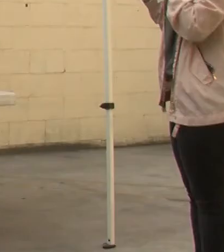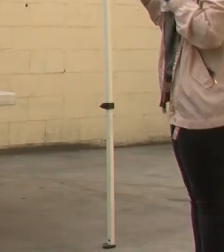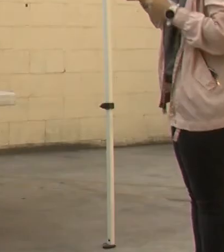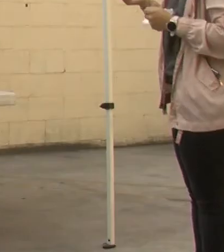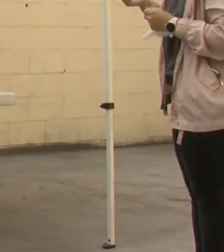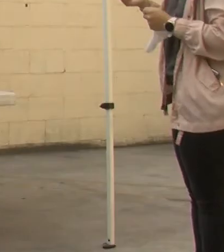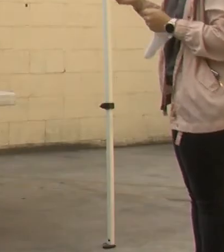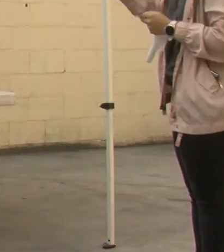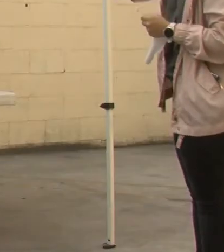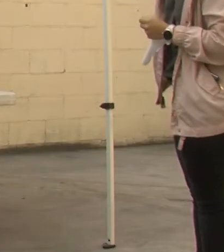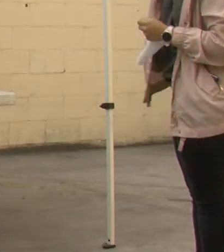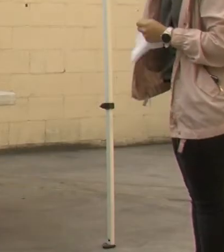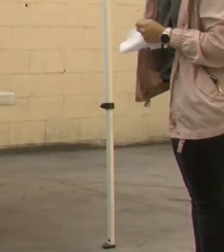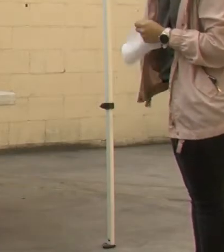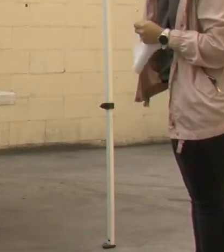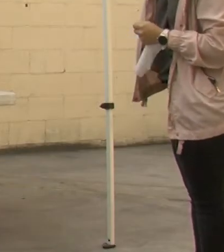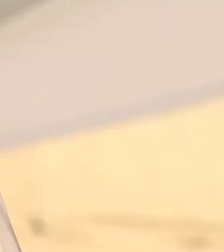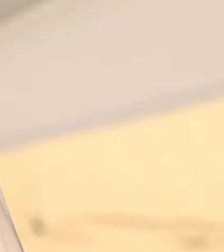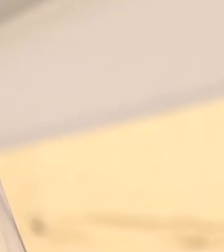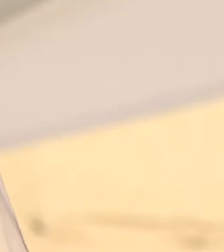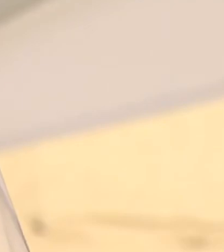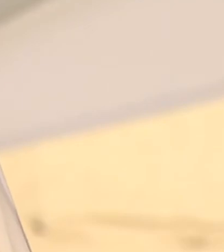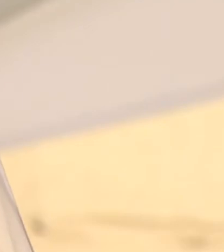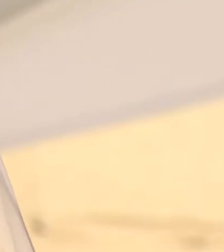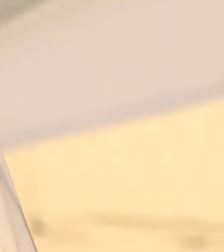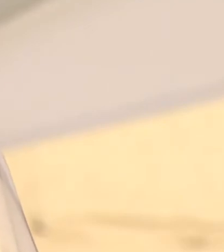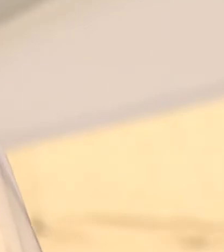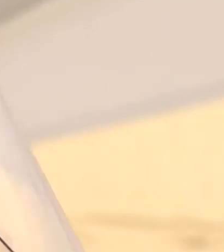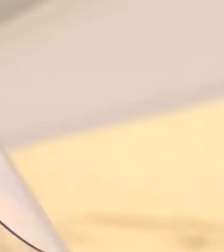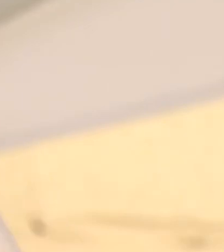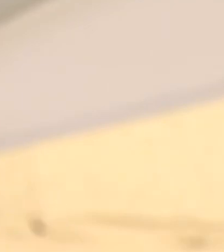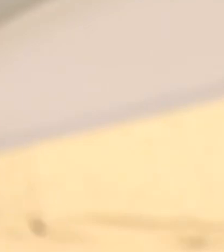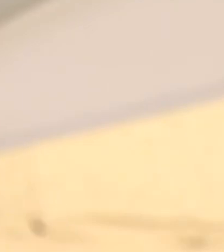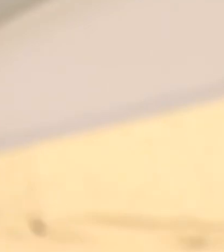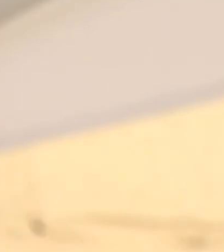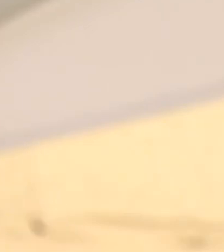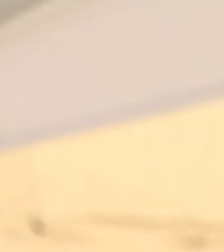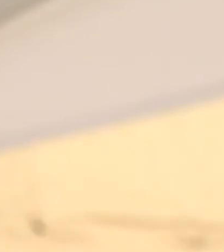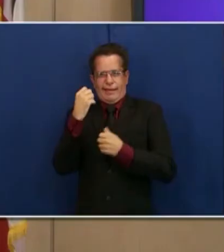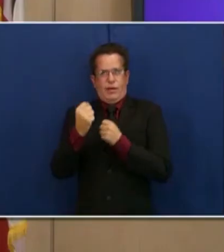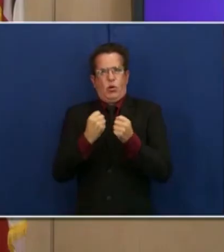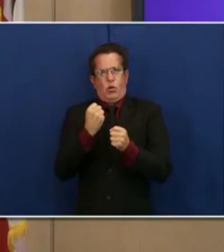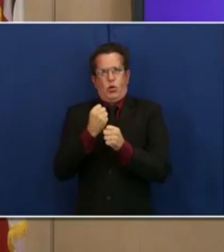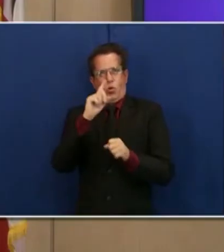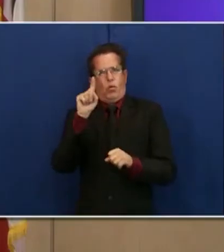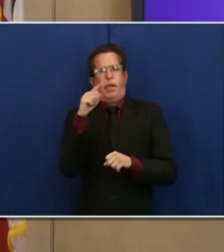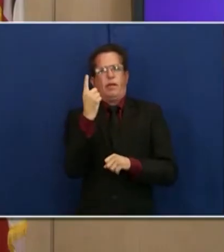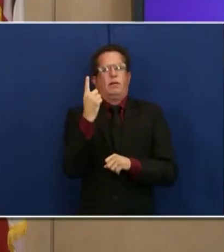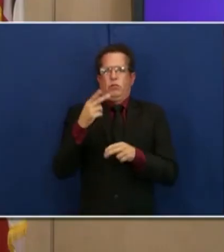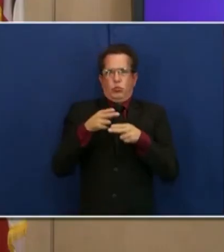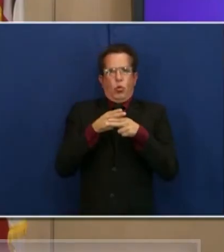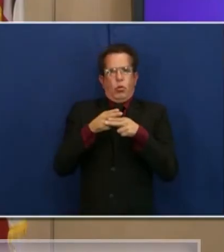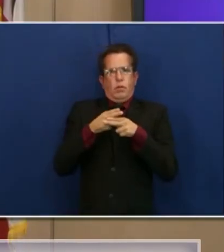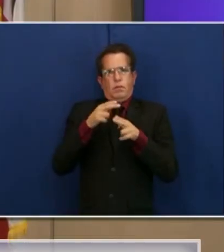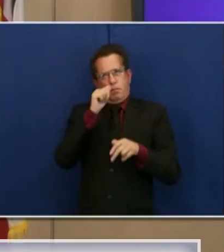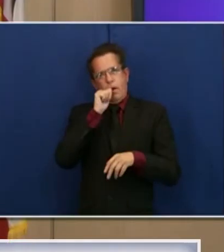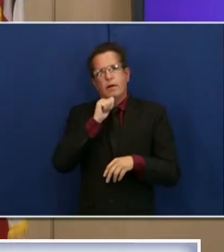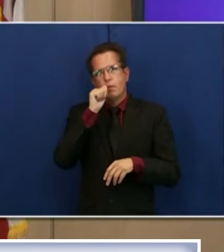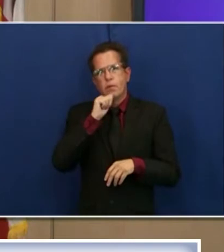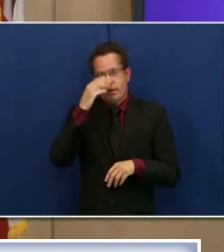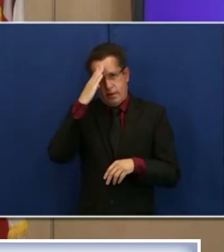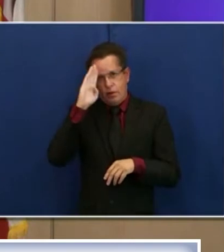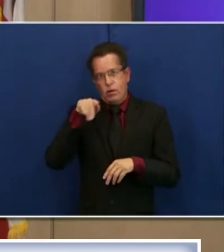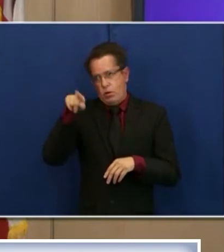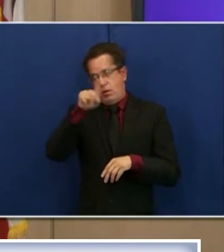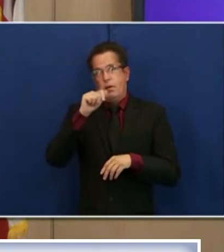be open with limited hours over the holidays, but keep in mind that is only a point-in-time test. I'm sure many of you are thinking that you've been